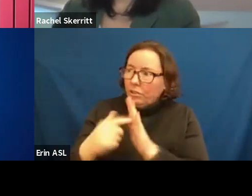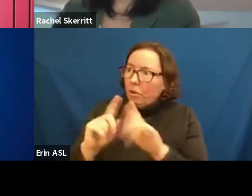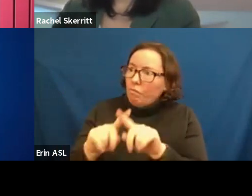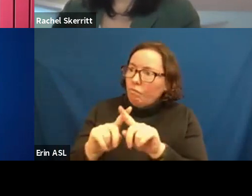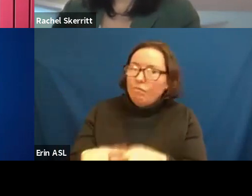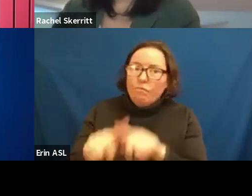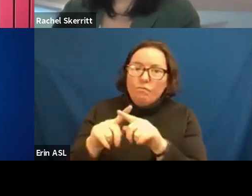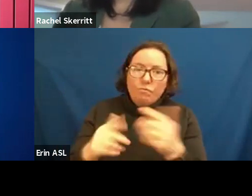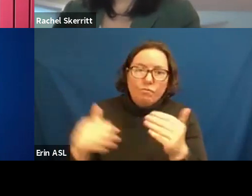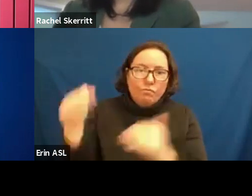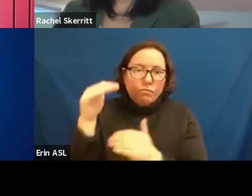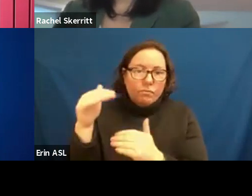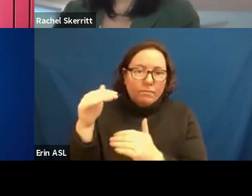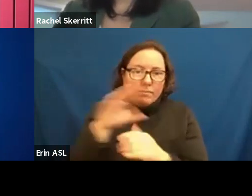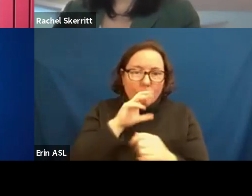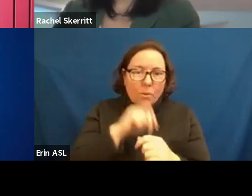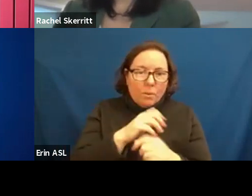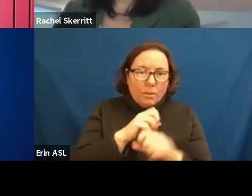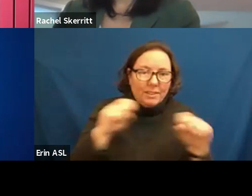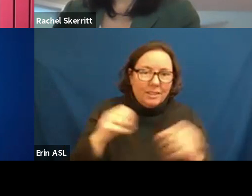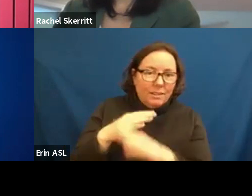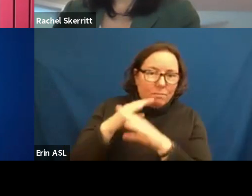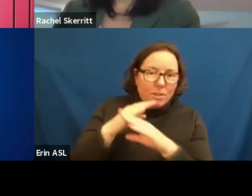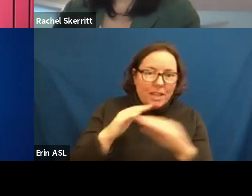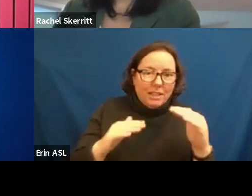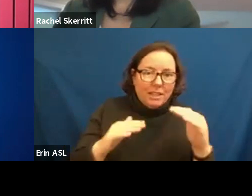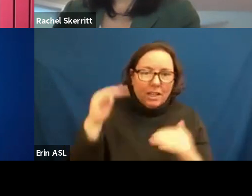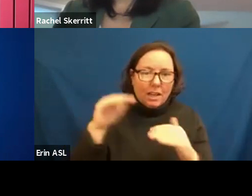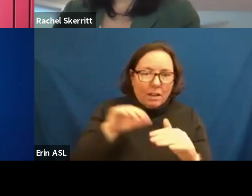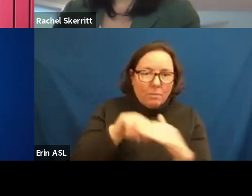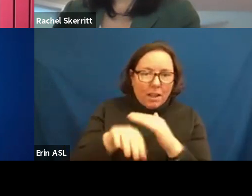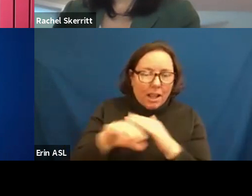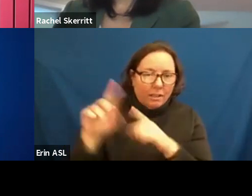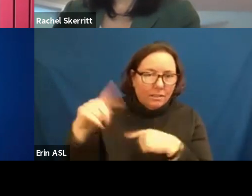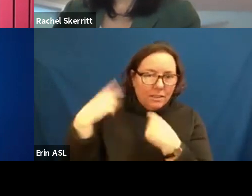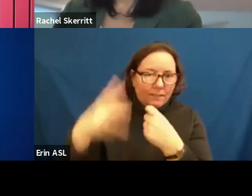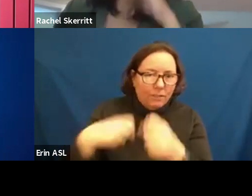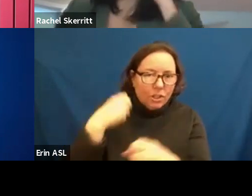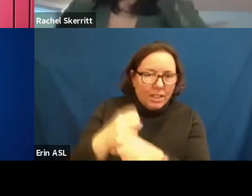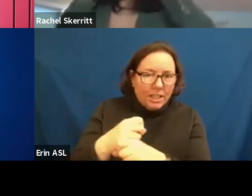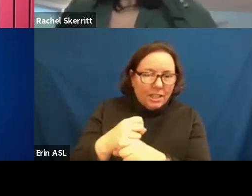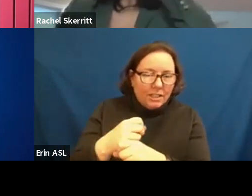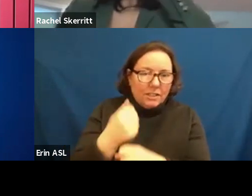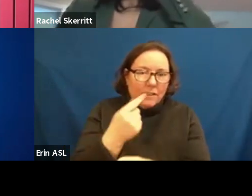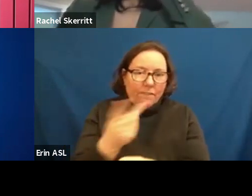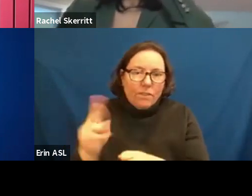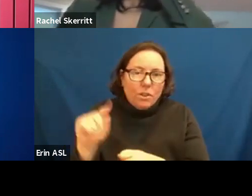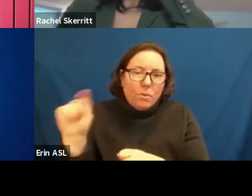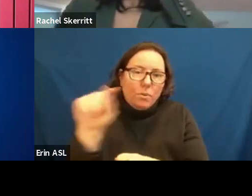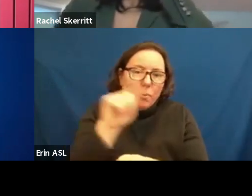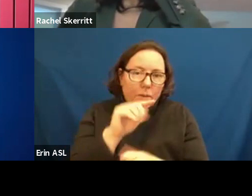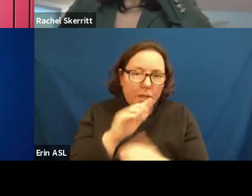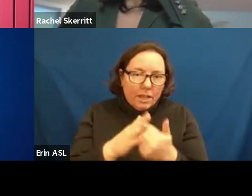reliably the old admission system protected inequitable access to exam schools for families in a small handful of Boston